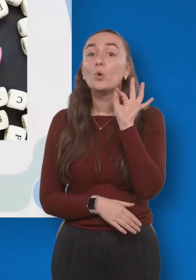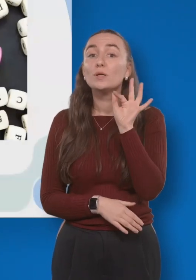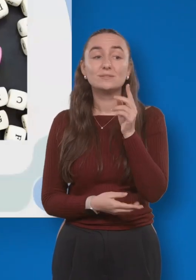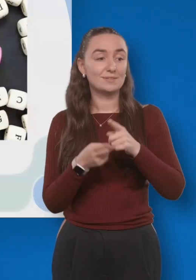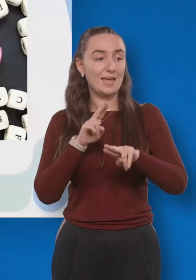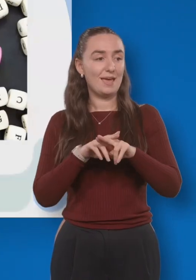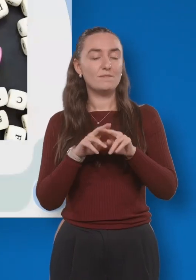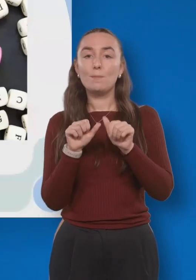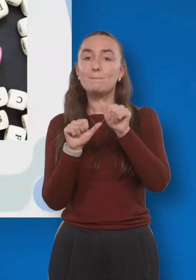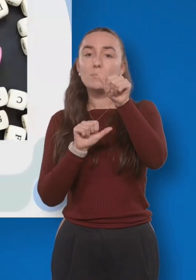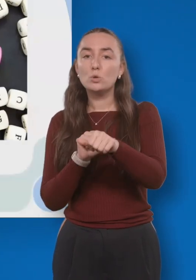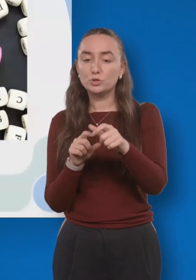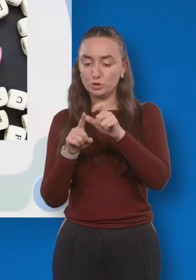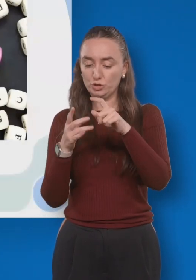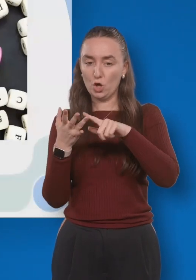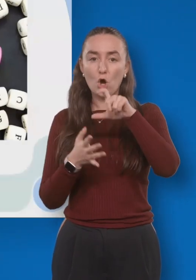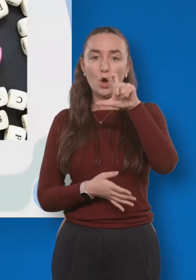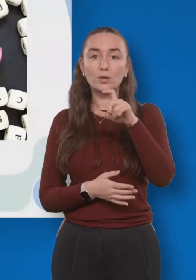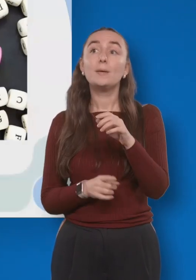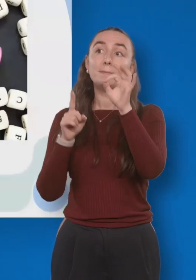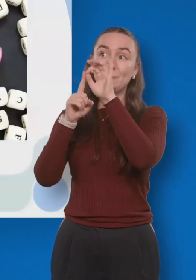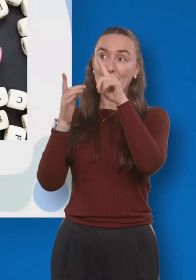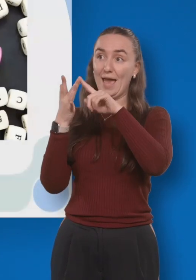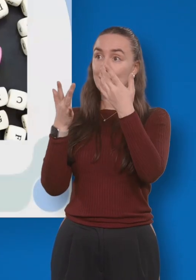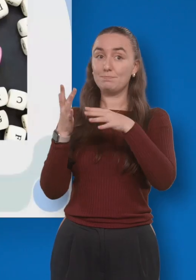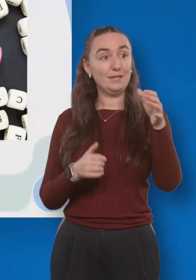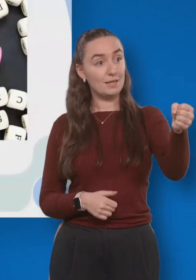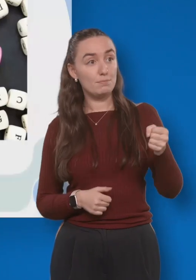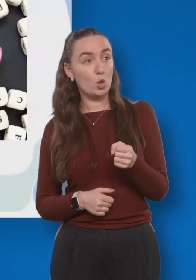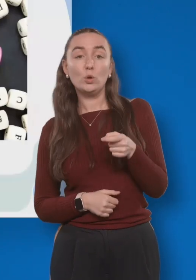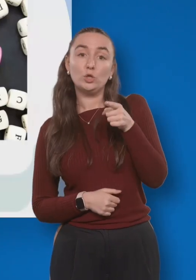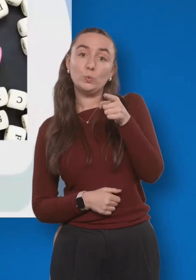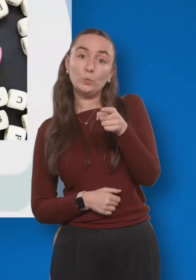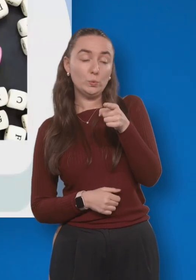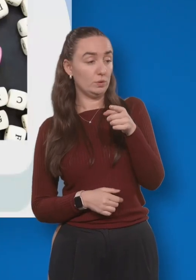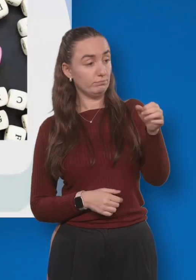a PI that's employed you, and therefore, you have to weigh up